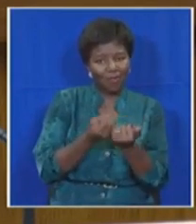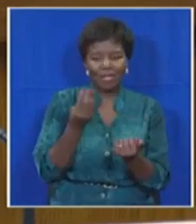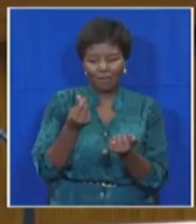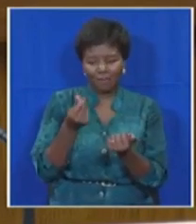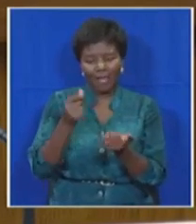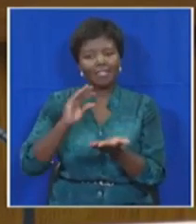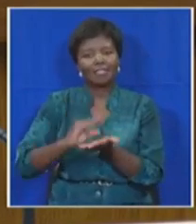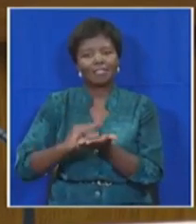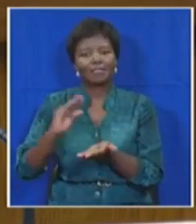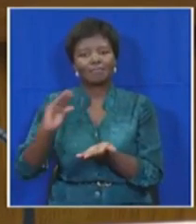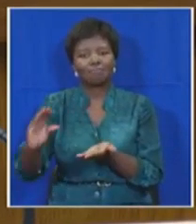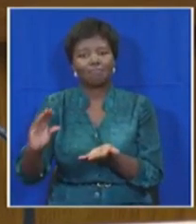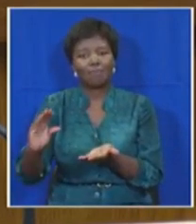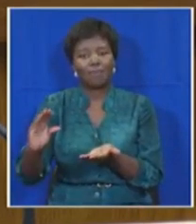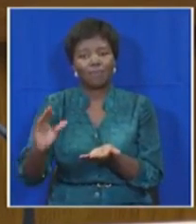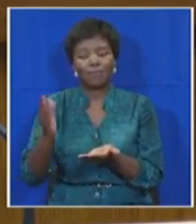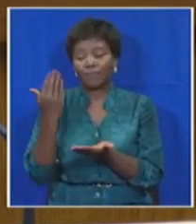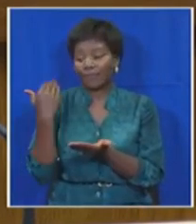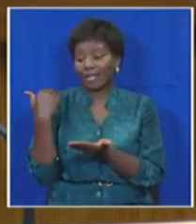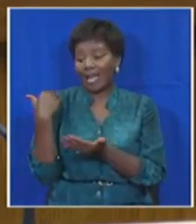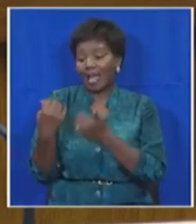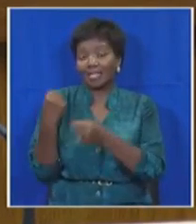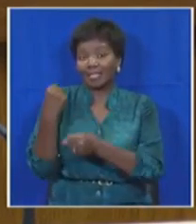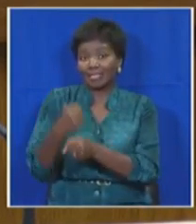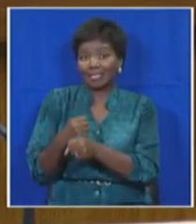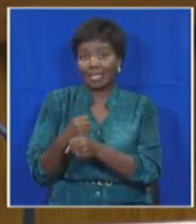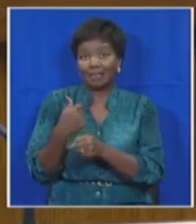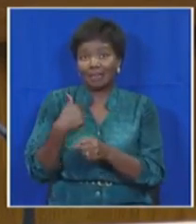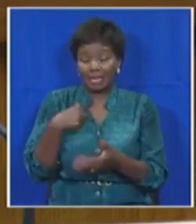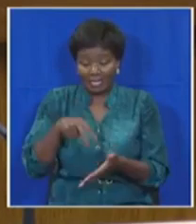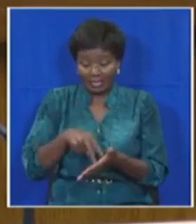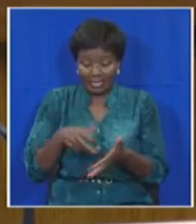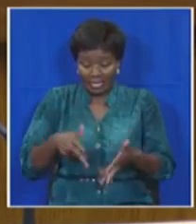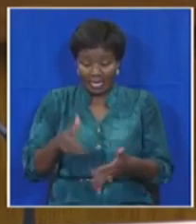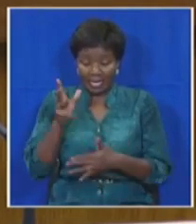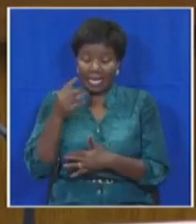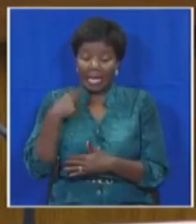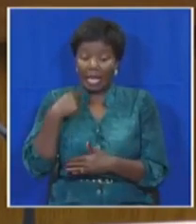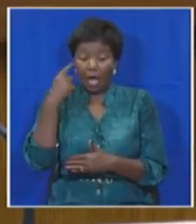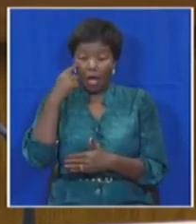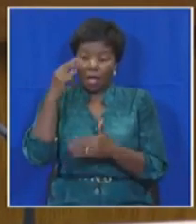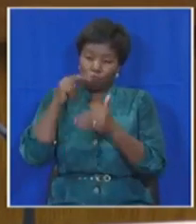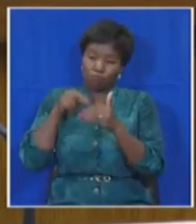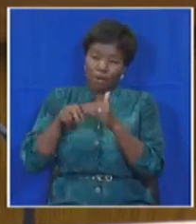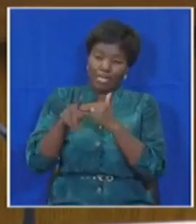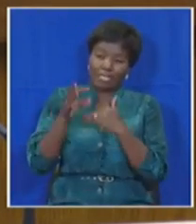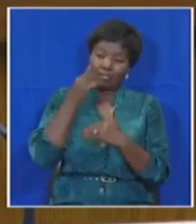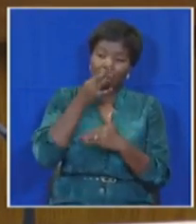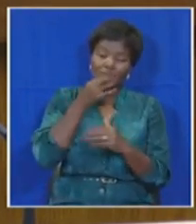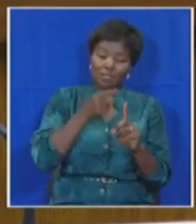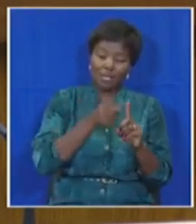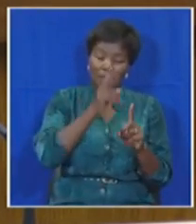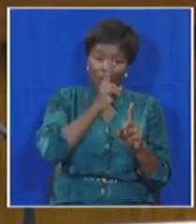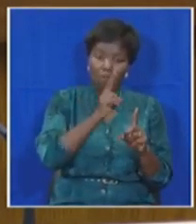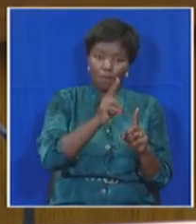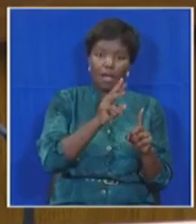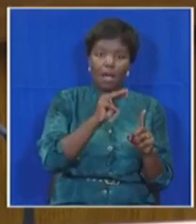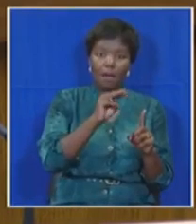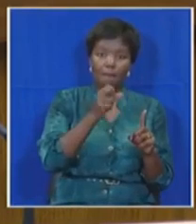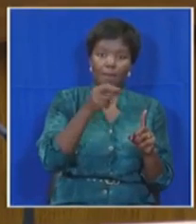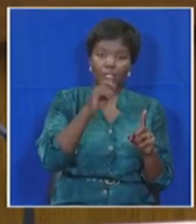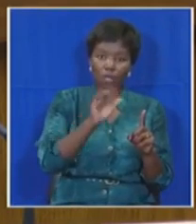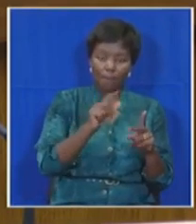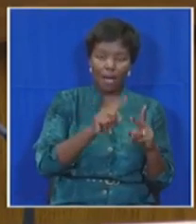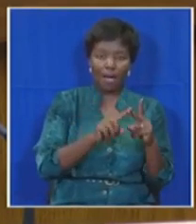year I predicted here at this podium that my colleagues, Mayors Msimanga, Trollop and Mashaba